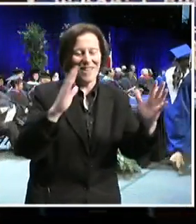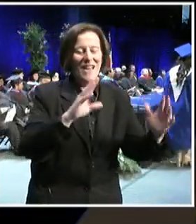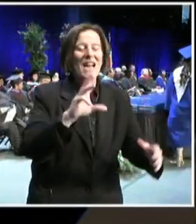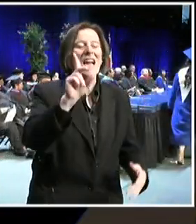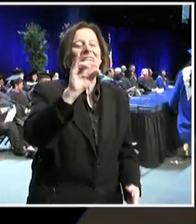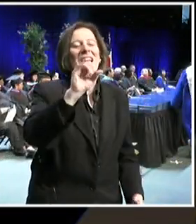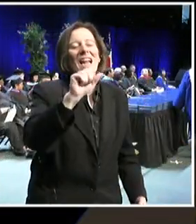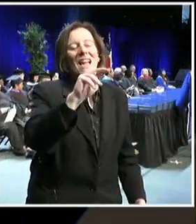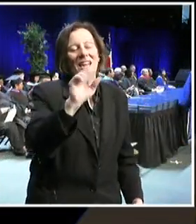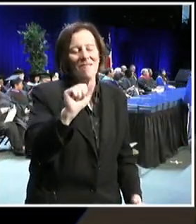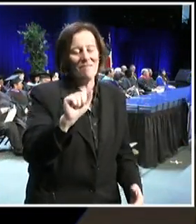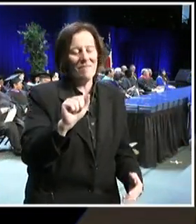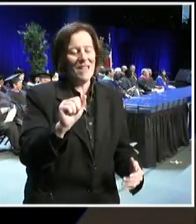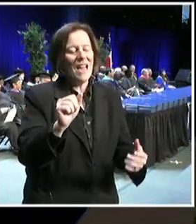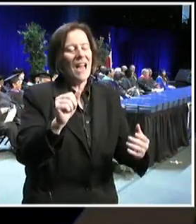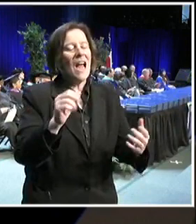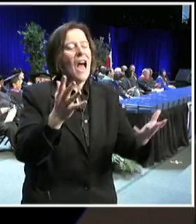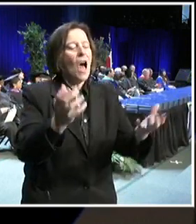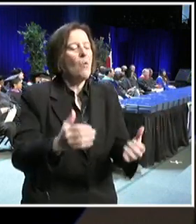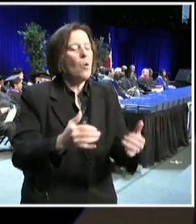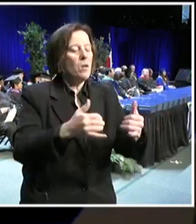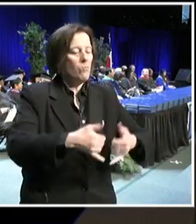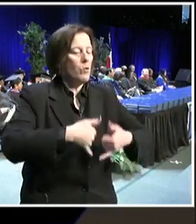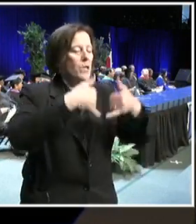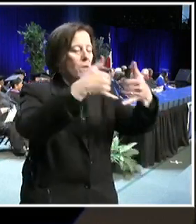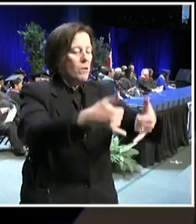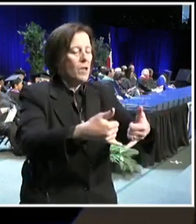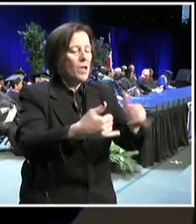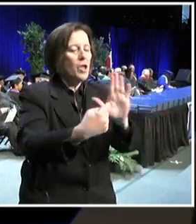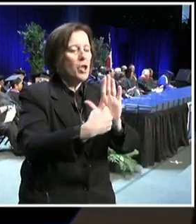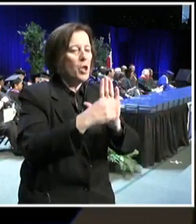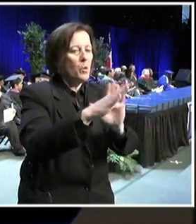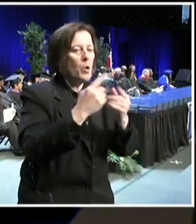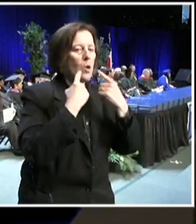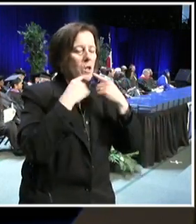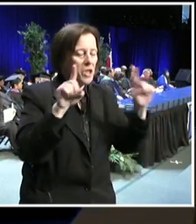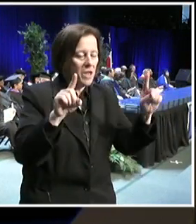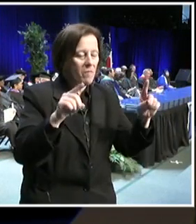Diana, I'd like to present you with the plaque that honors the achievements that you've